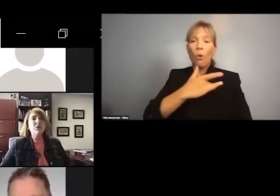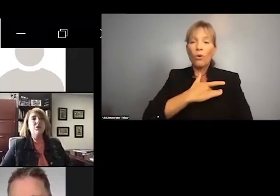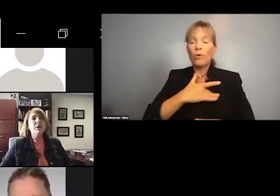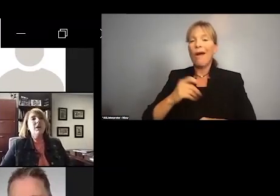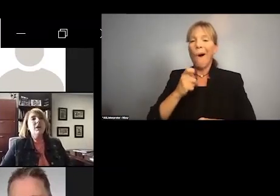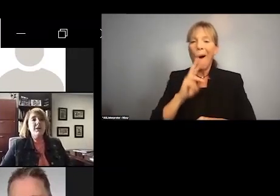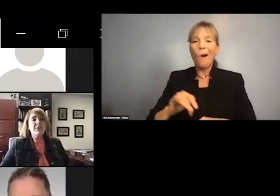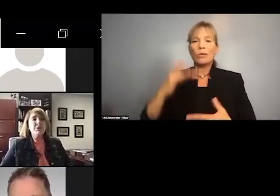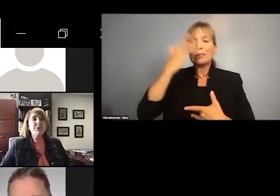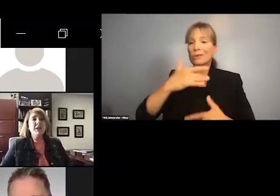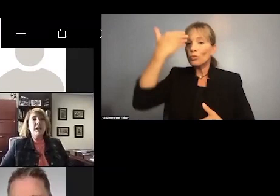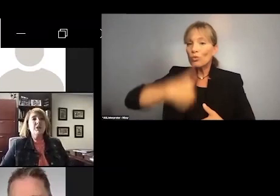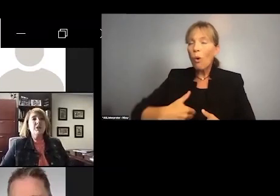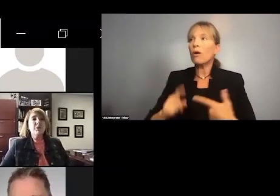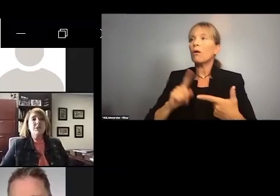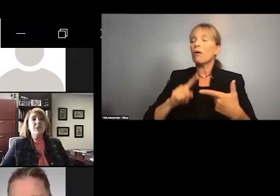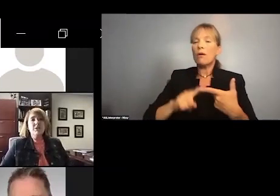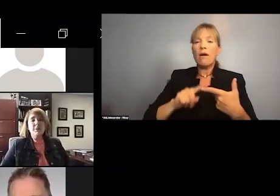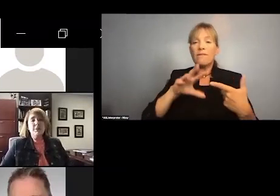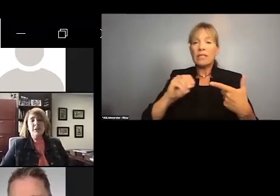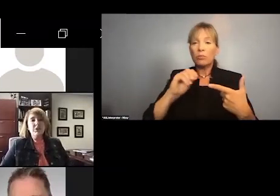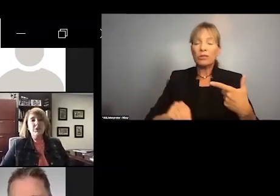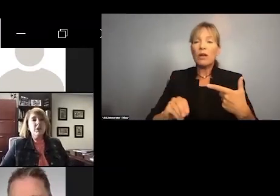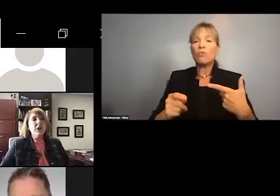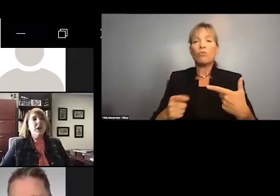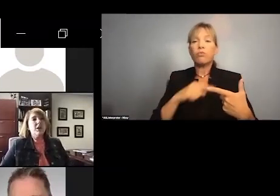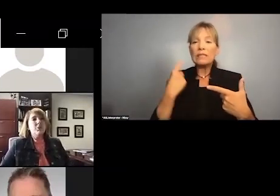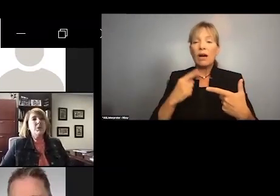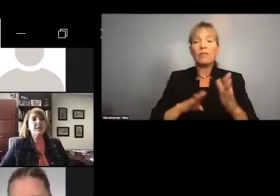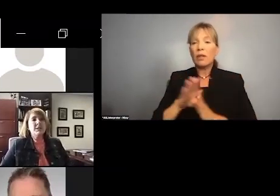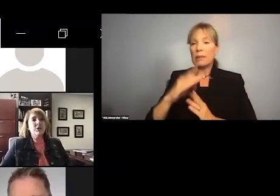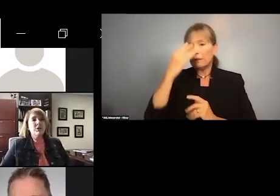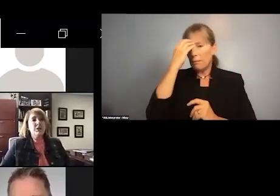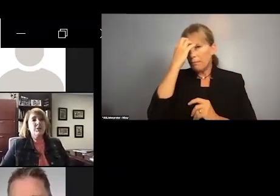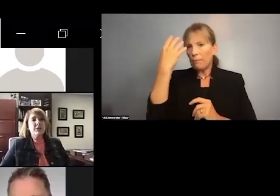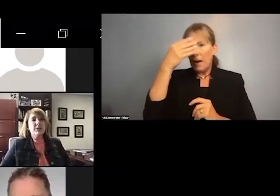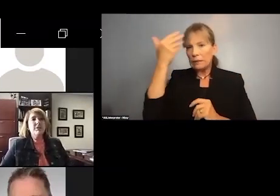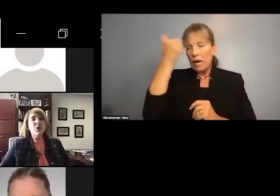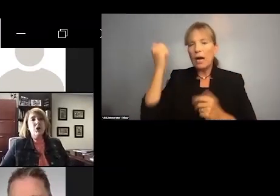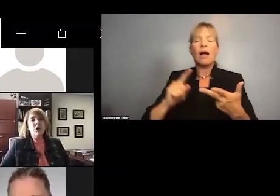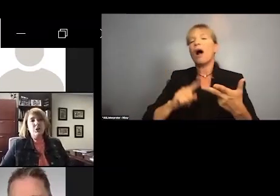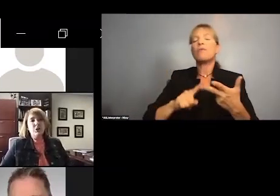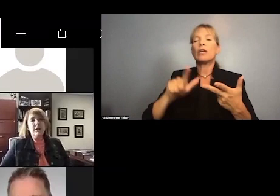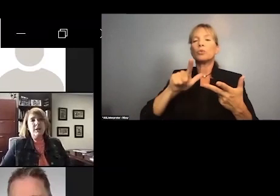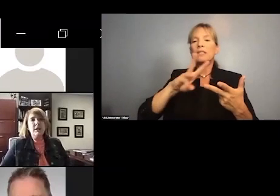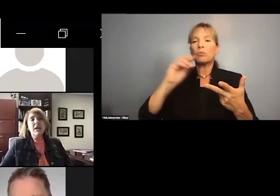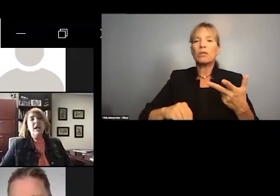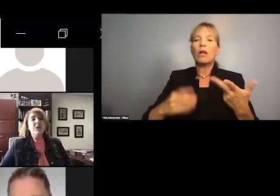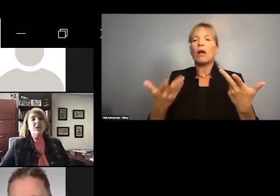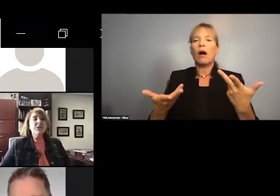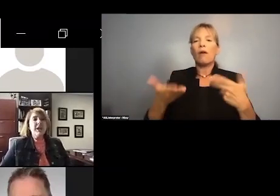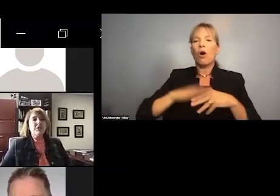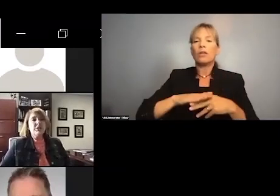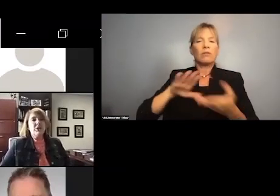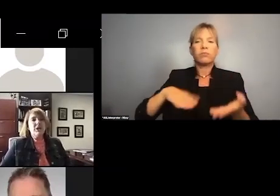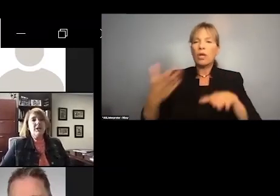artery disease or stroke, a 50% increased risk of developing dementia, and a 26% increased risk of all-cause